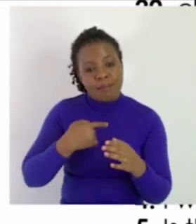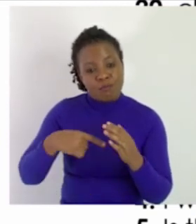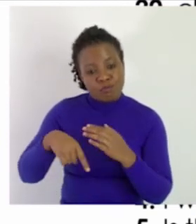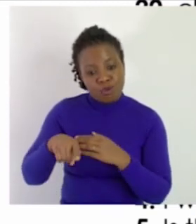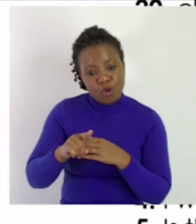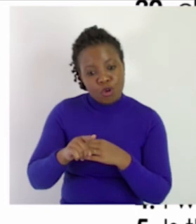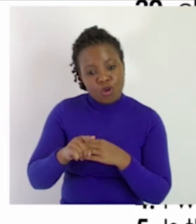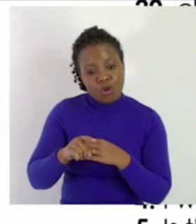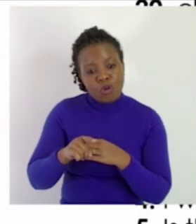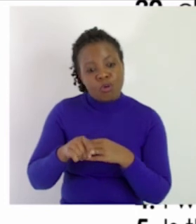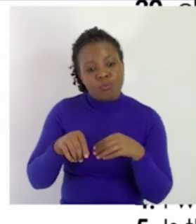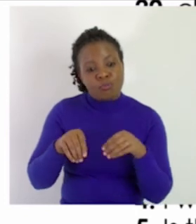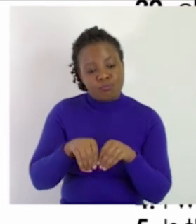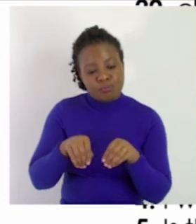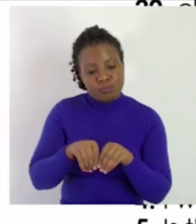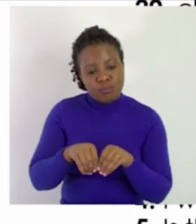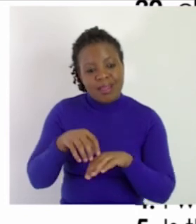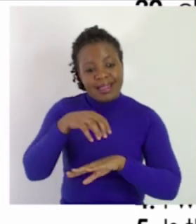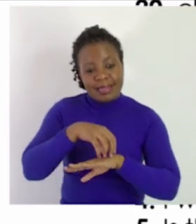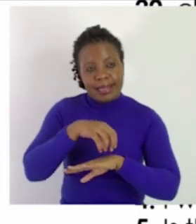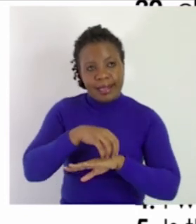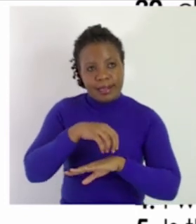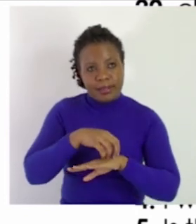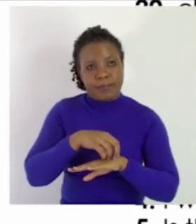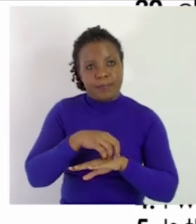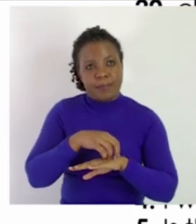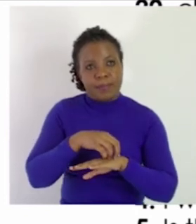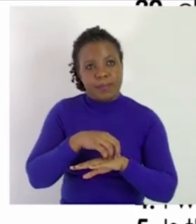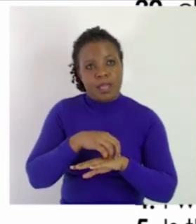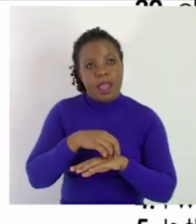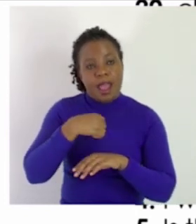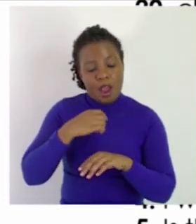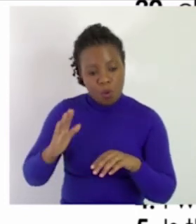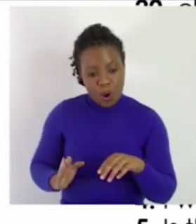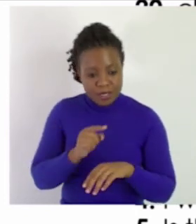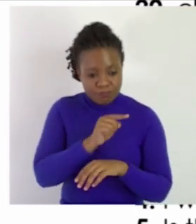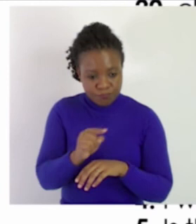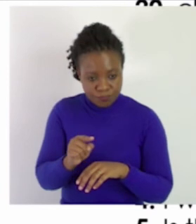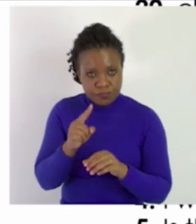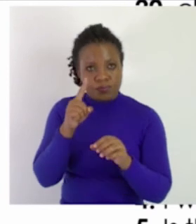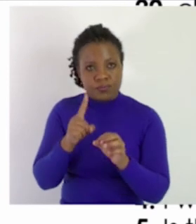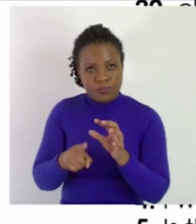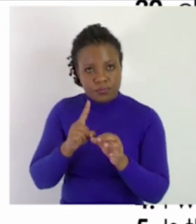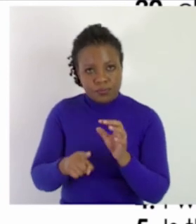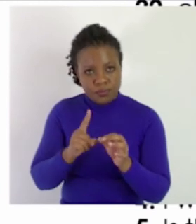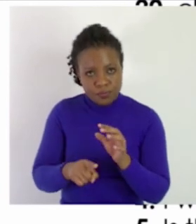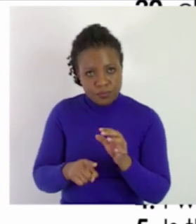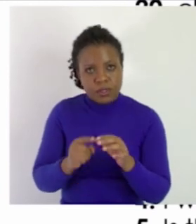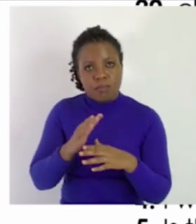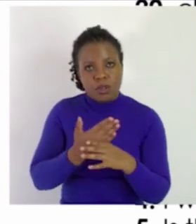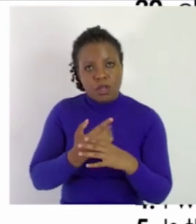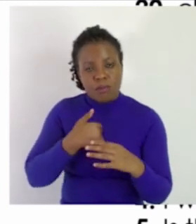because I'm going to make a cake. I want dash eggs because I'm going to make a